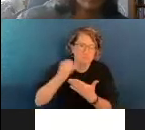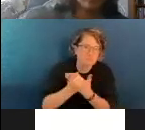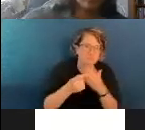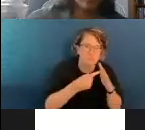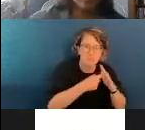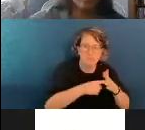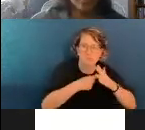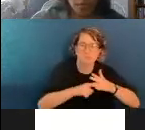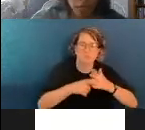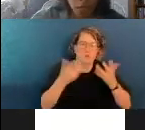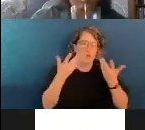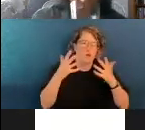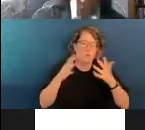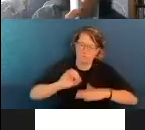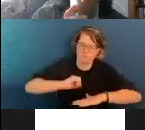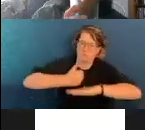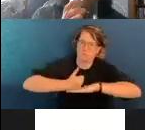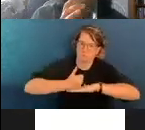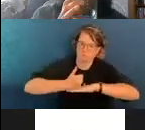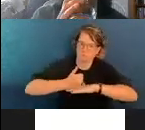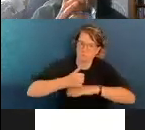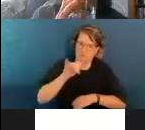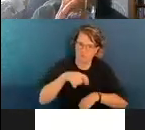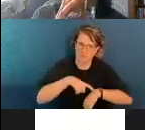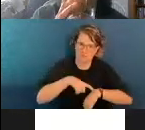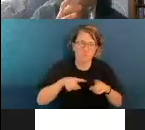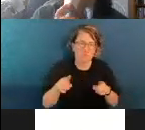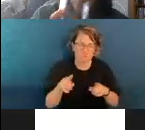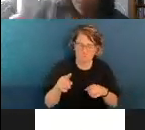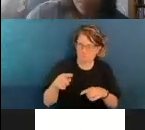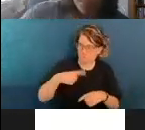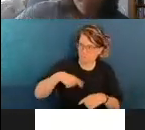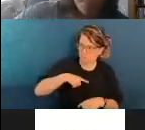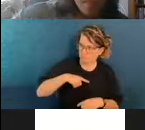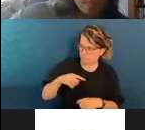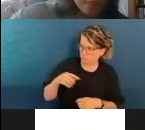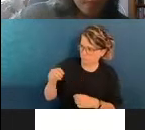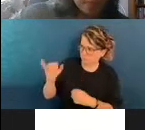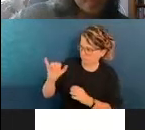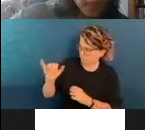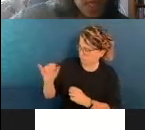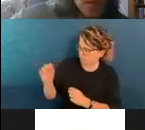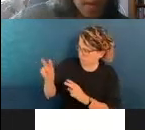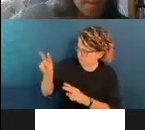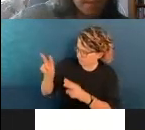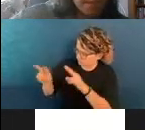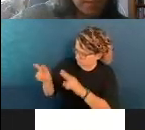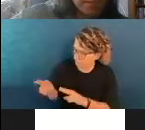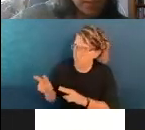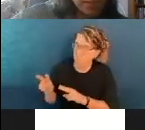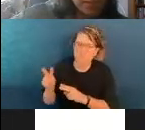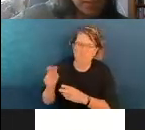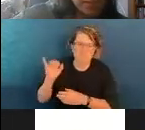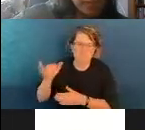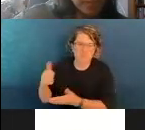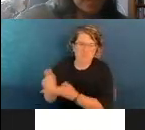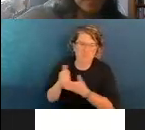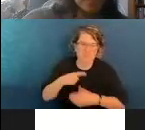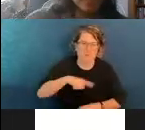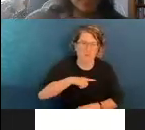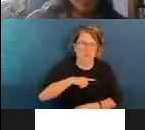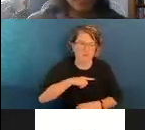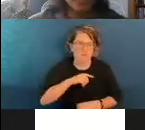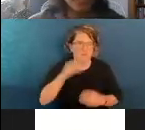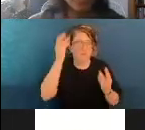being undertaken, this really gave us a more systematic look at how cultural safety work fit within Northern Health's